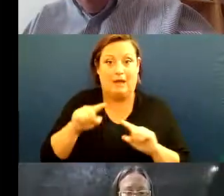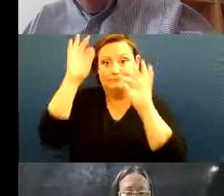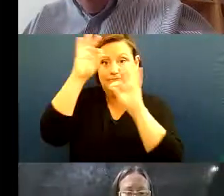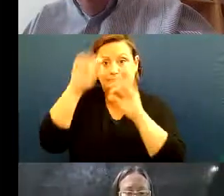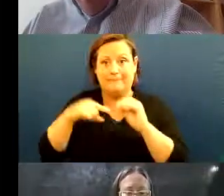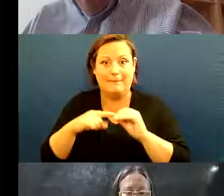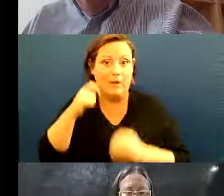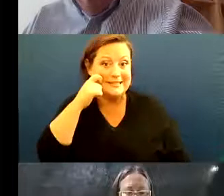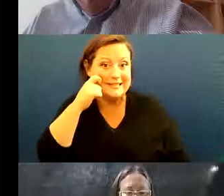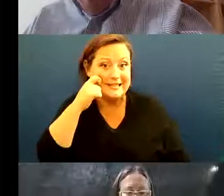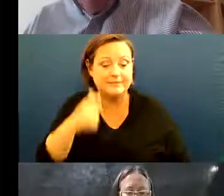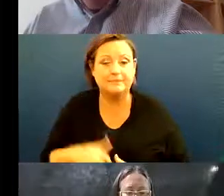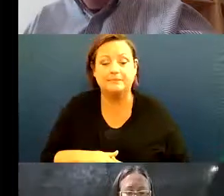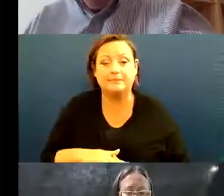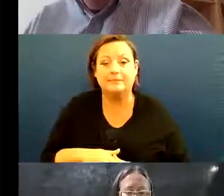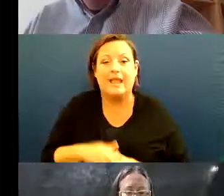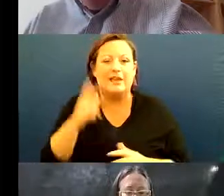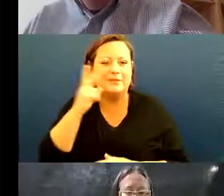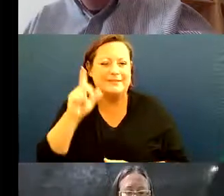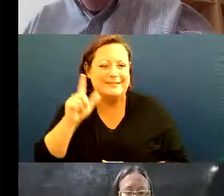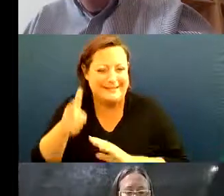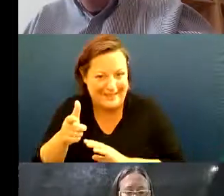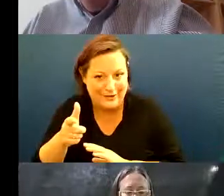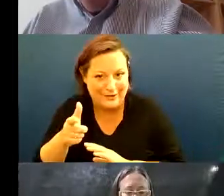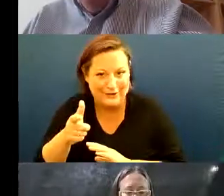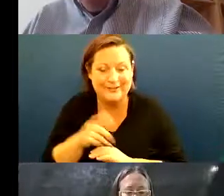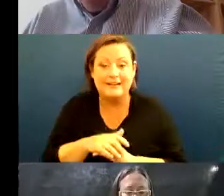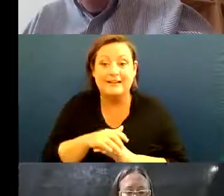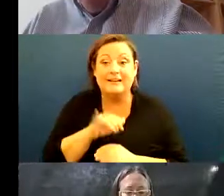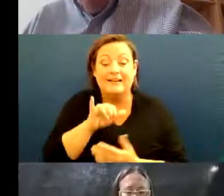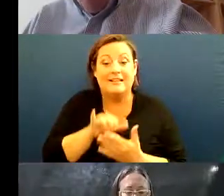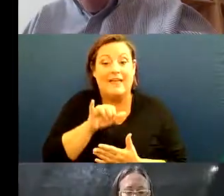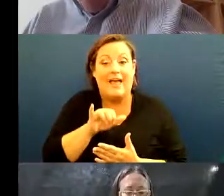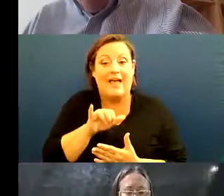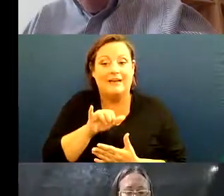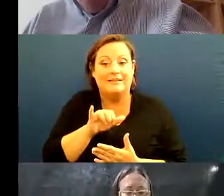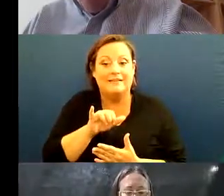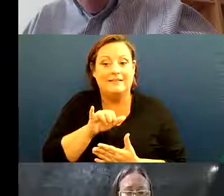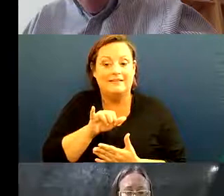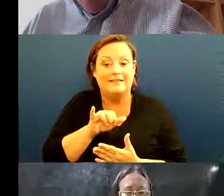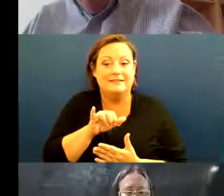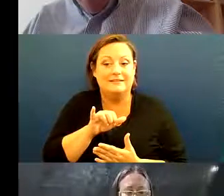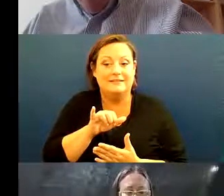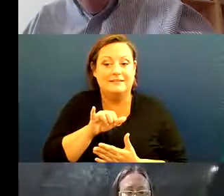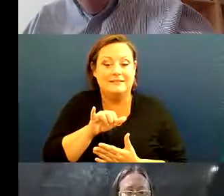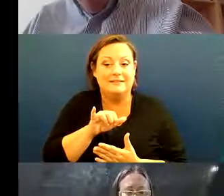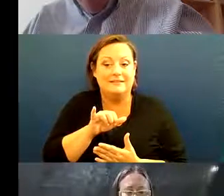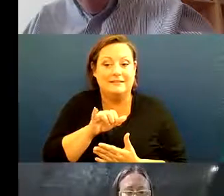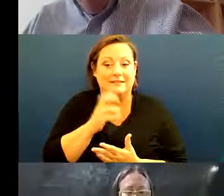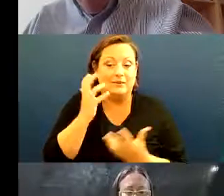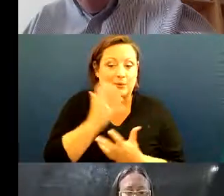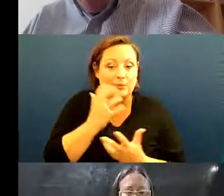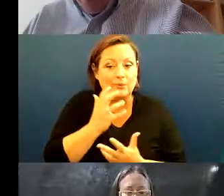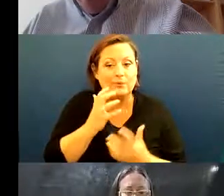turned out, as you'll see later, that was very fortuitous to end up going to work with